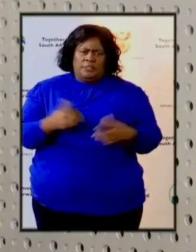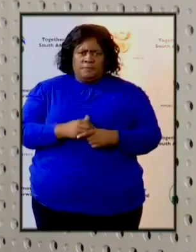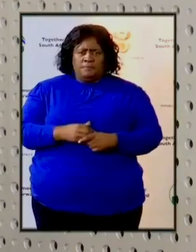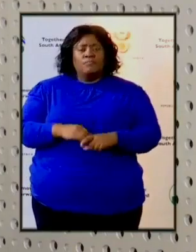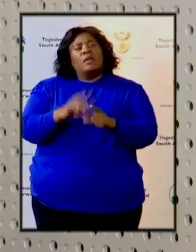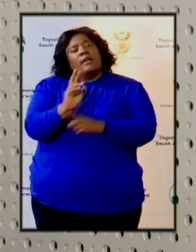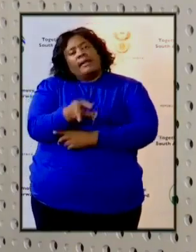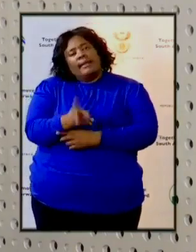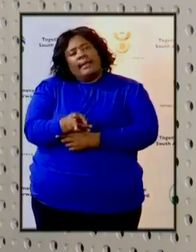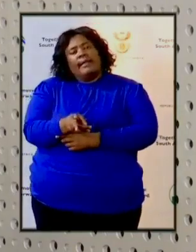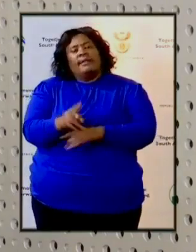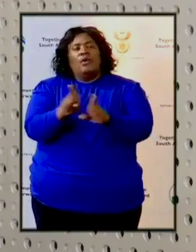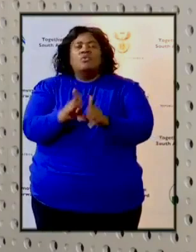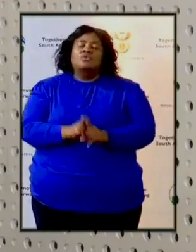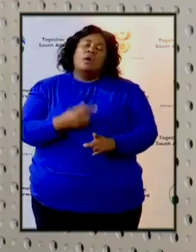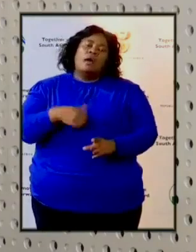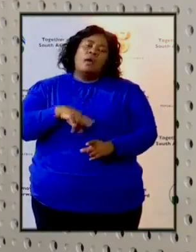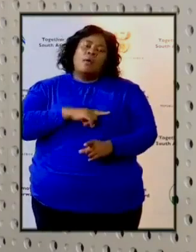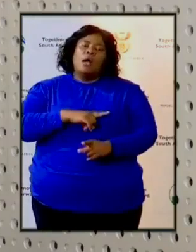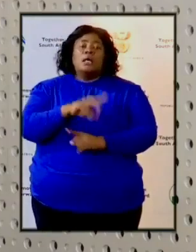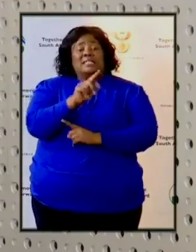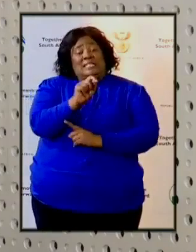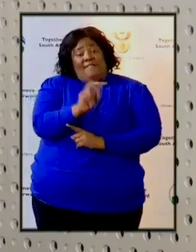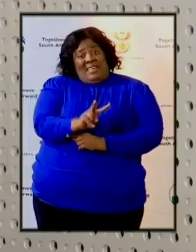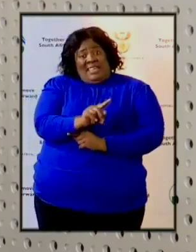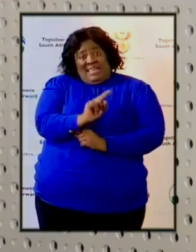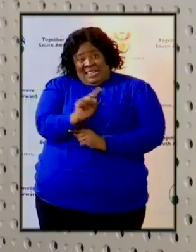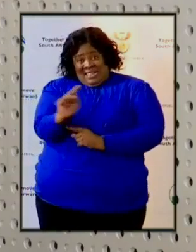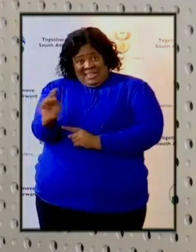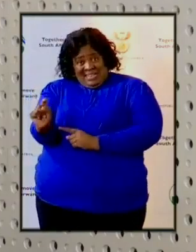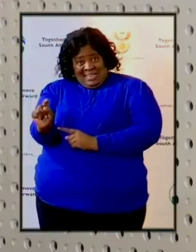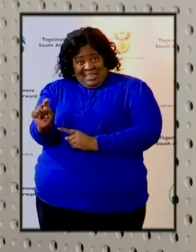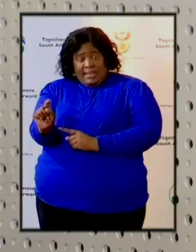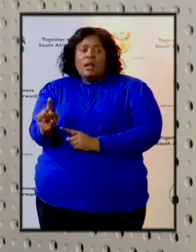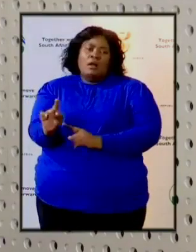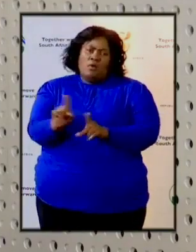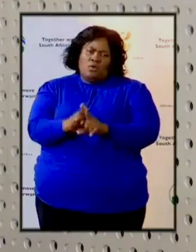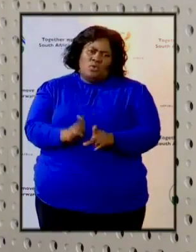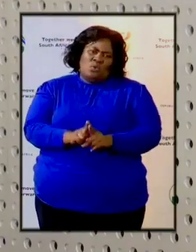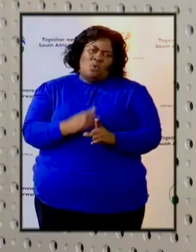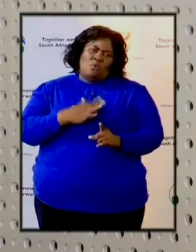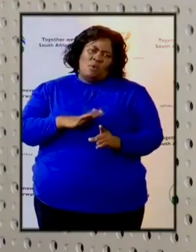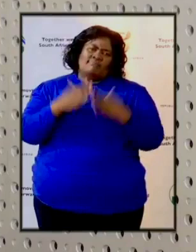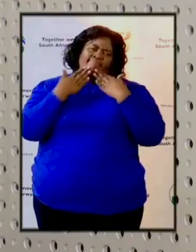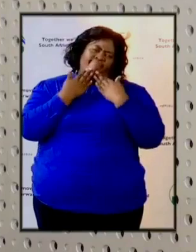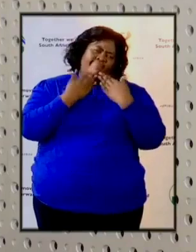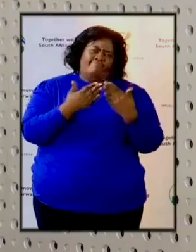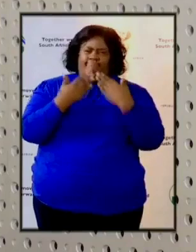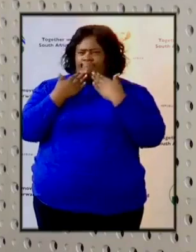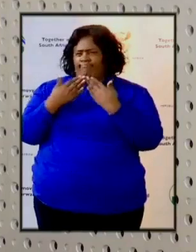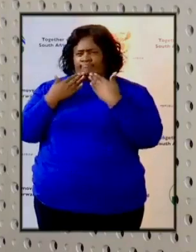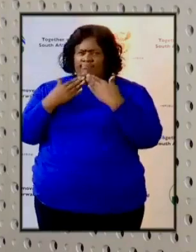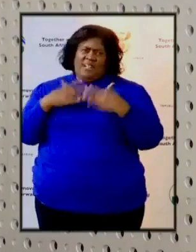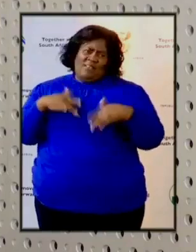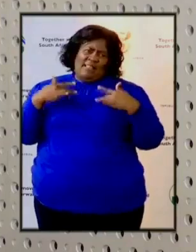our various TV stations that have also carried this broadcast live. Thank